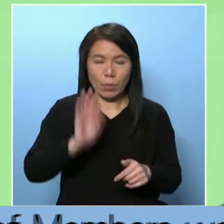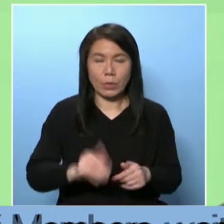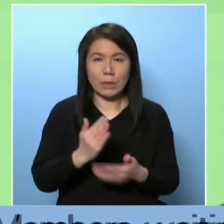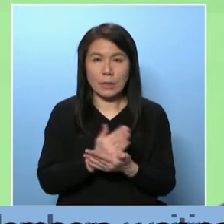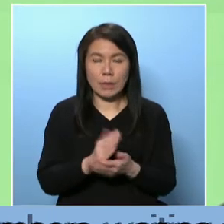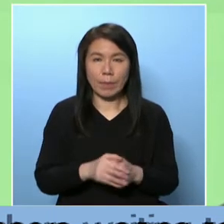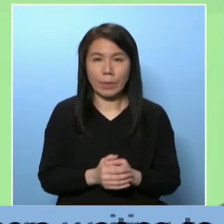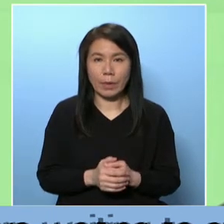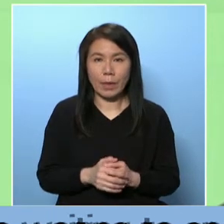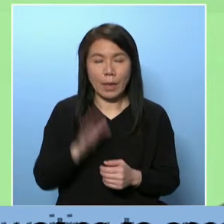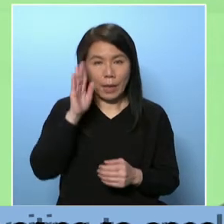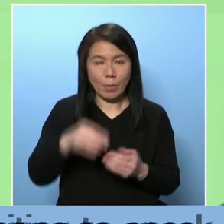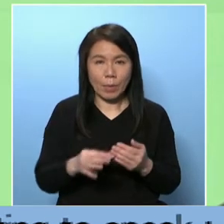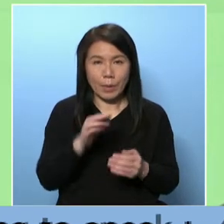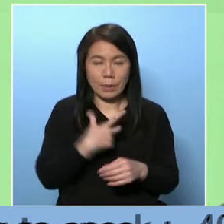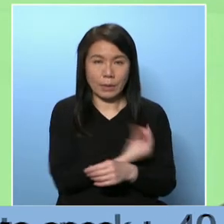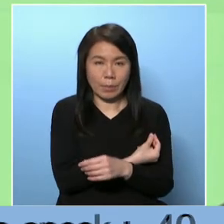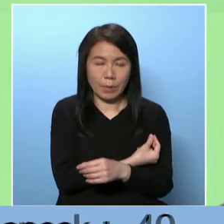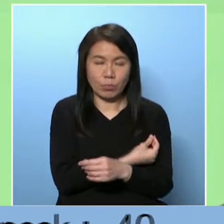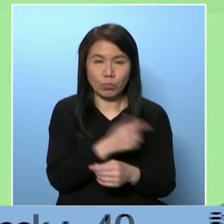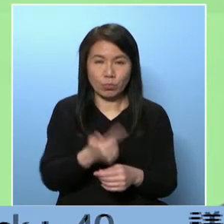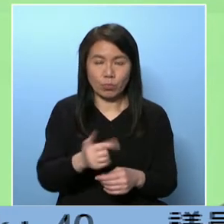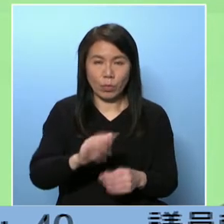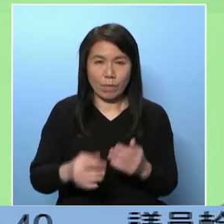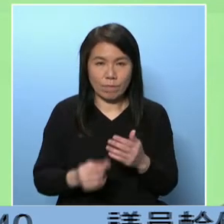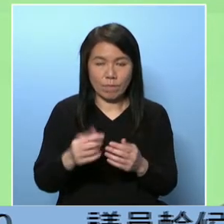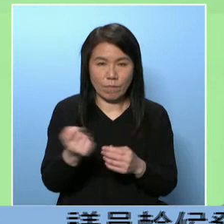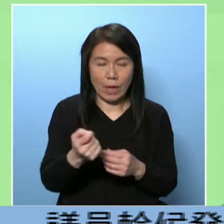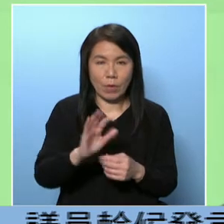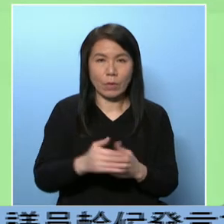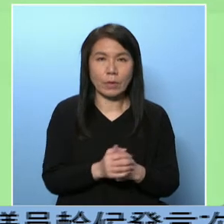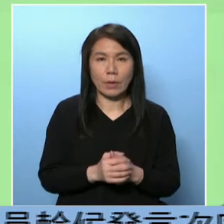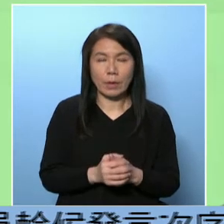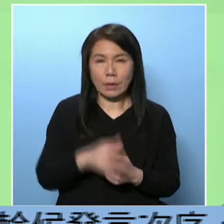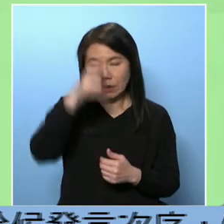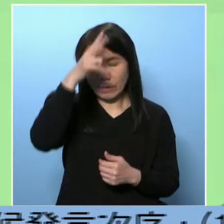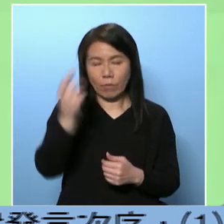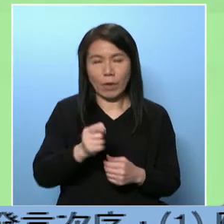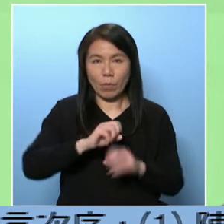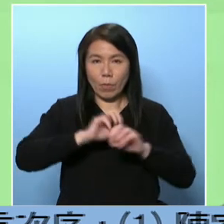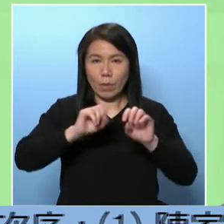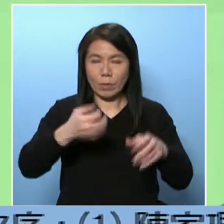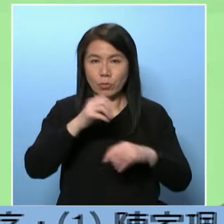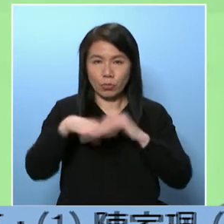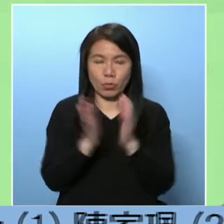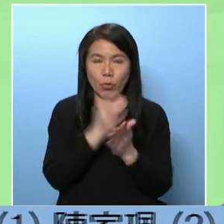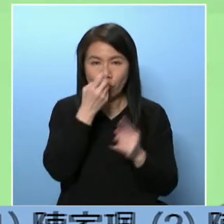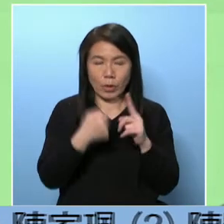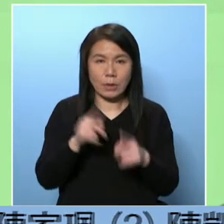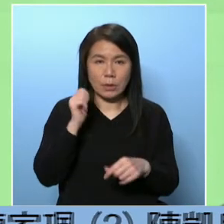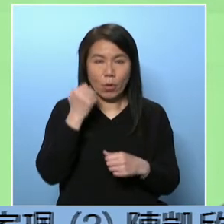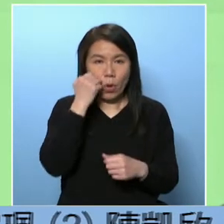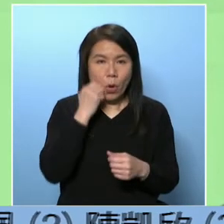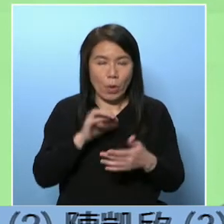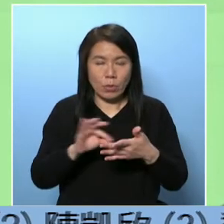into vaccination centers. In order to enhance or increase the vaccination rate, the administration should also tell the public,